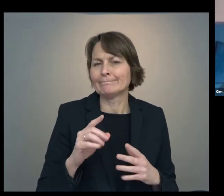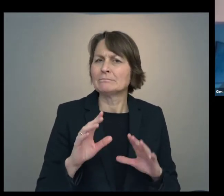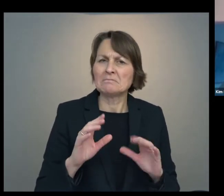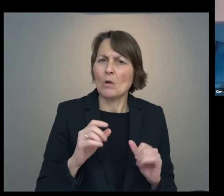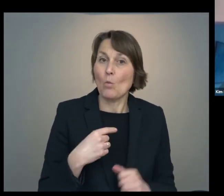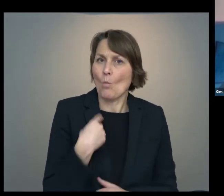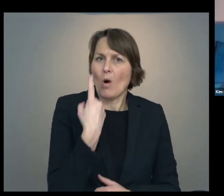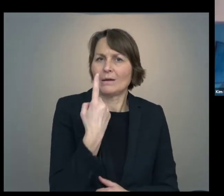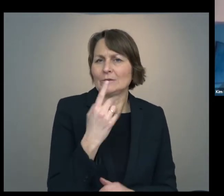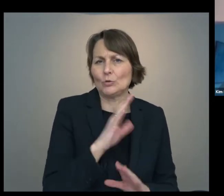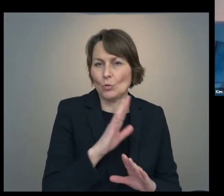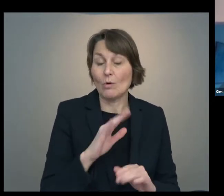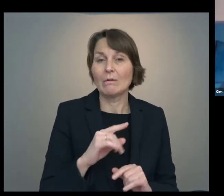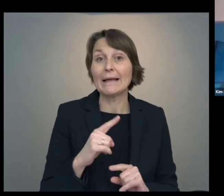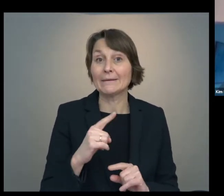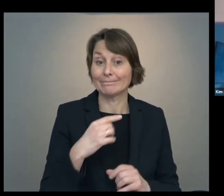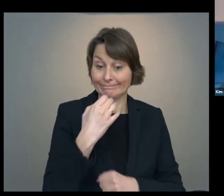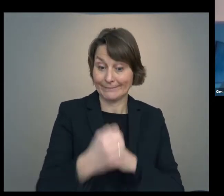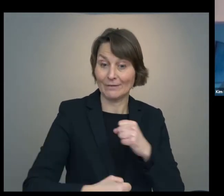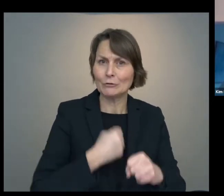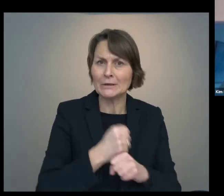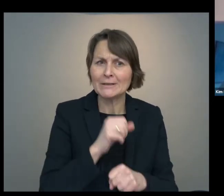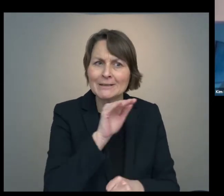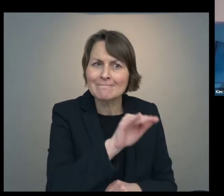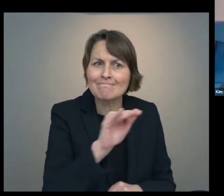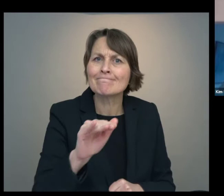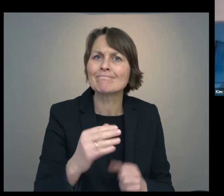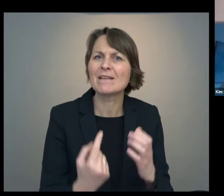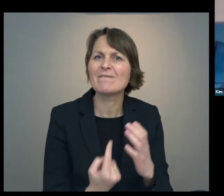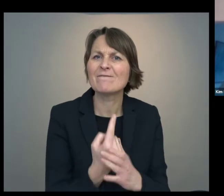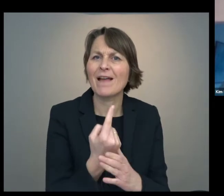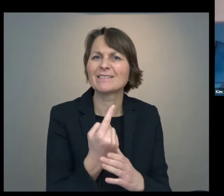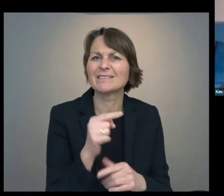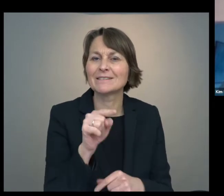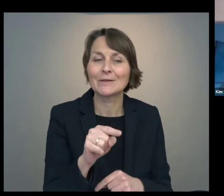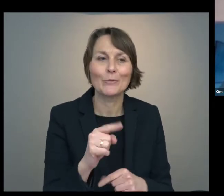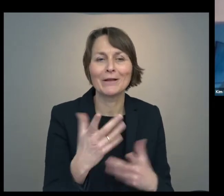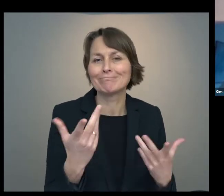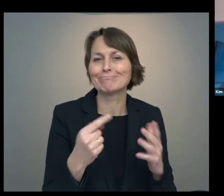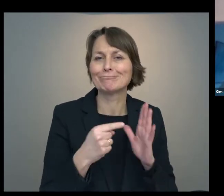for Hacktoberfest every year, where we also